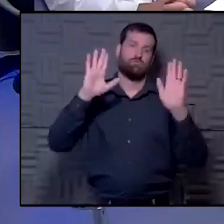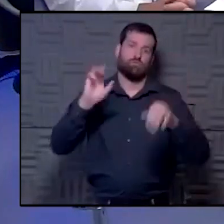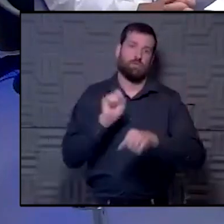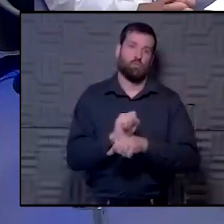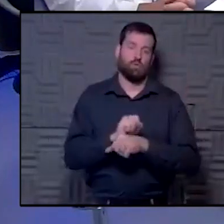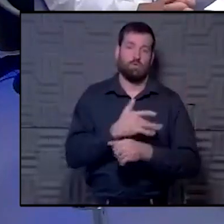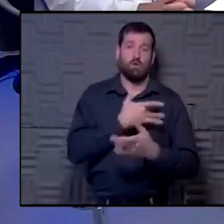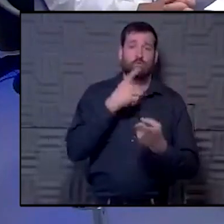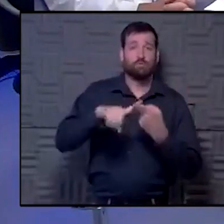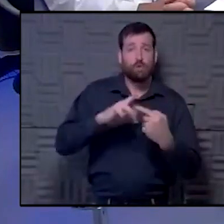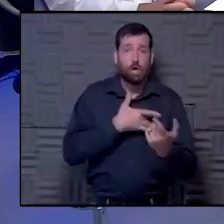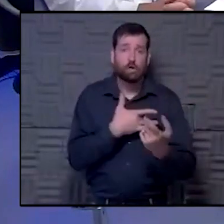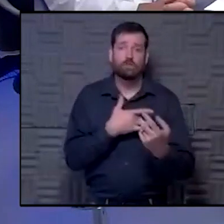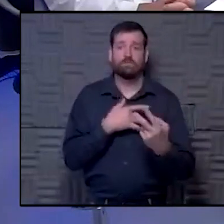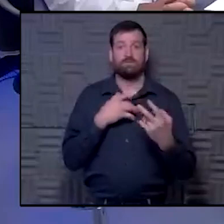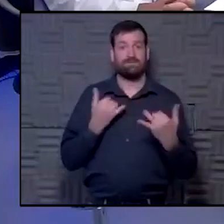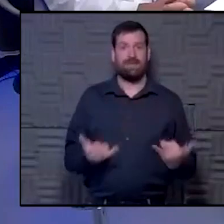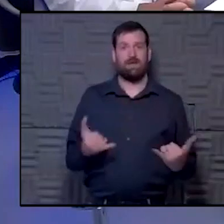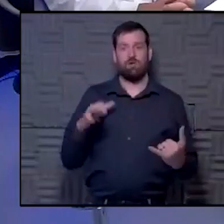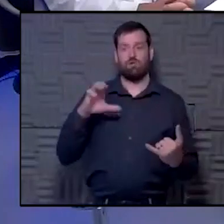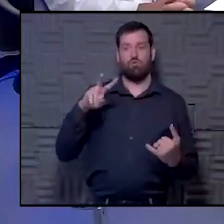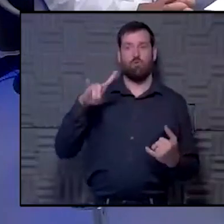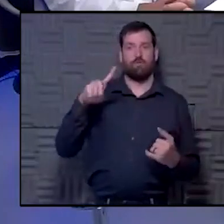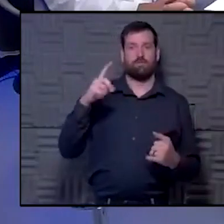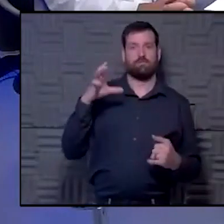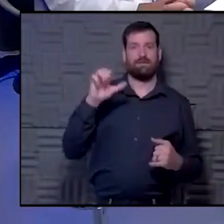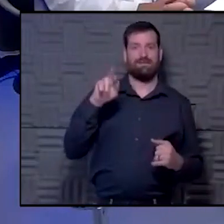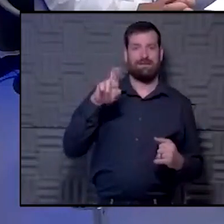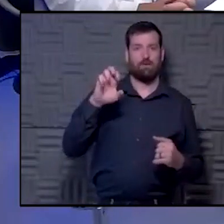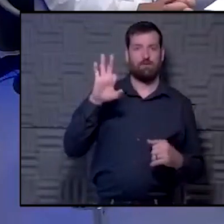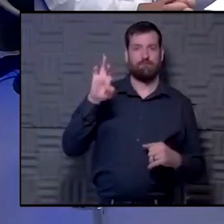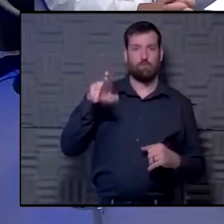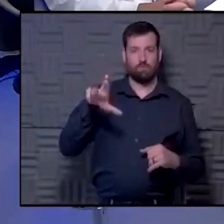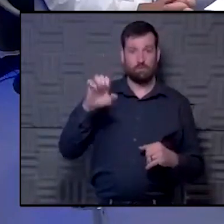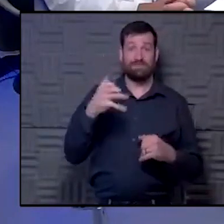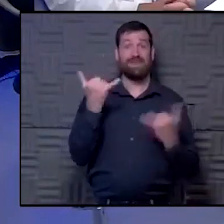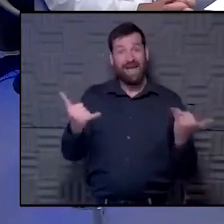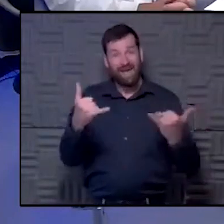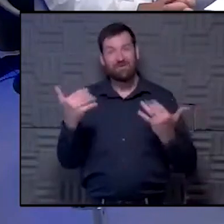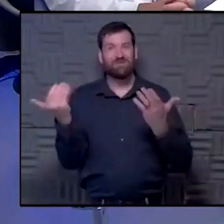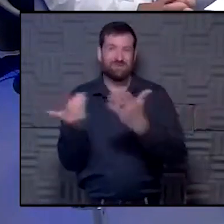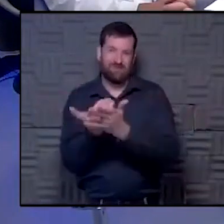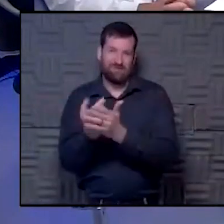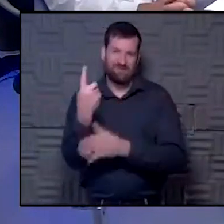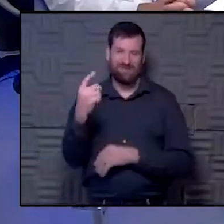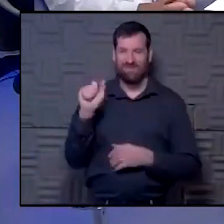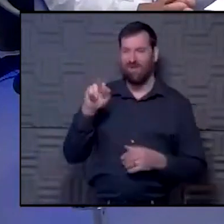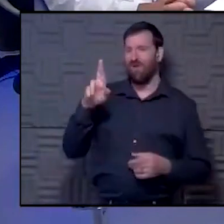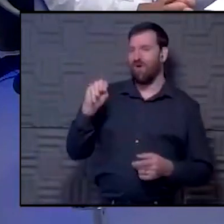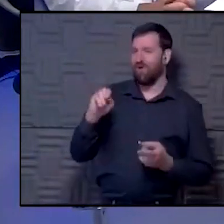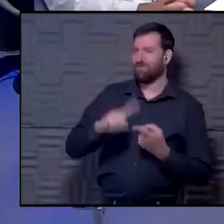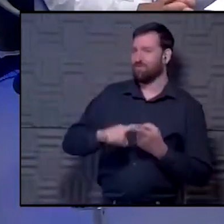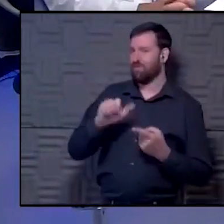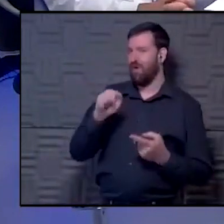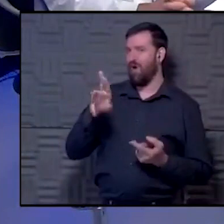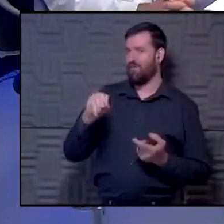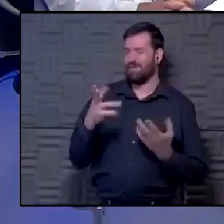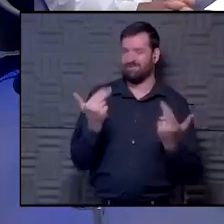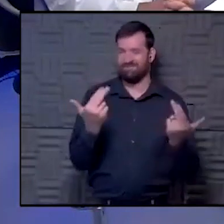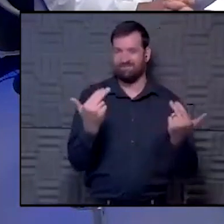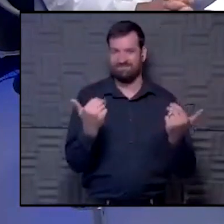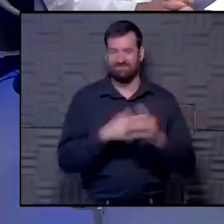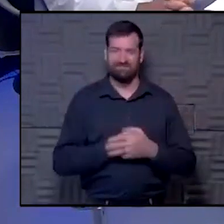done with Heart to Heart, and now the COVID Care Force, and your new organization, Arm to Arm. I like it. But it's not